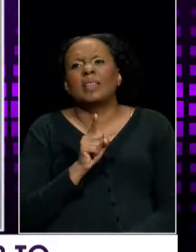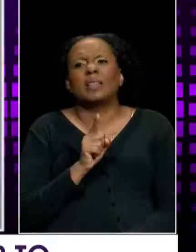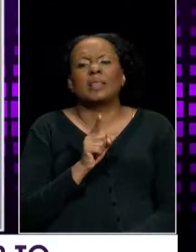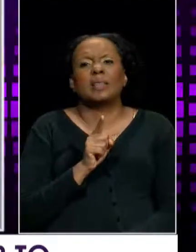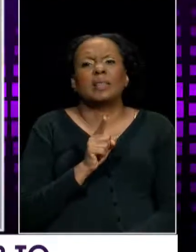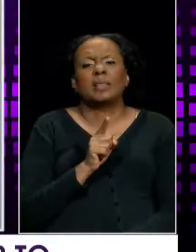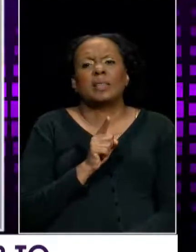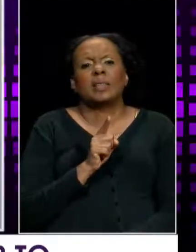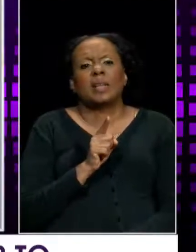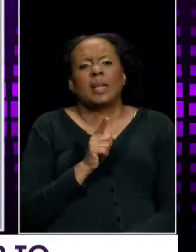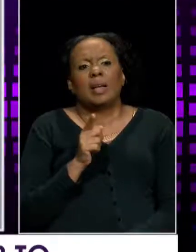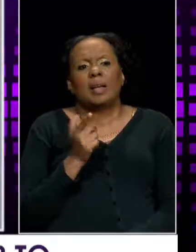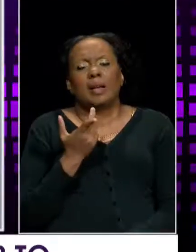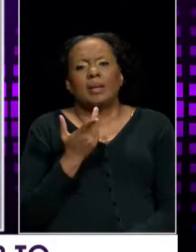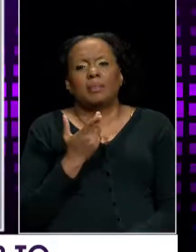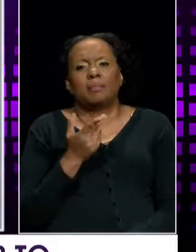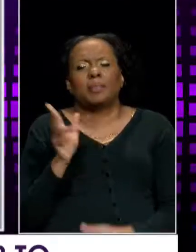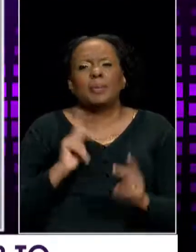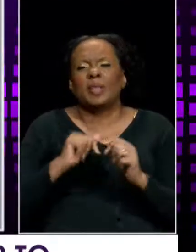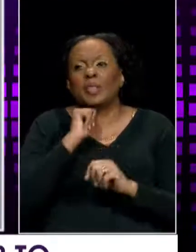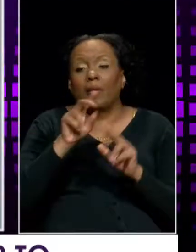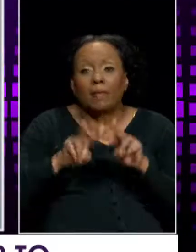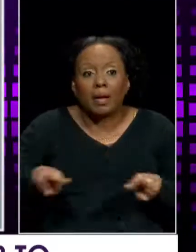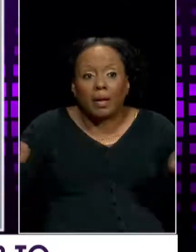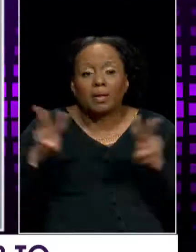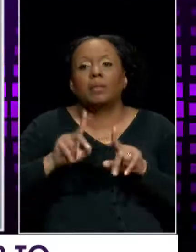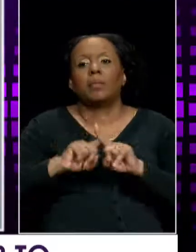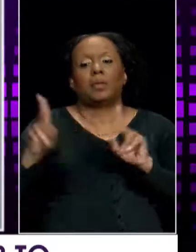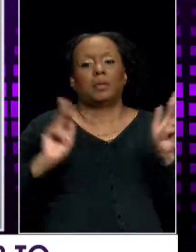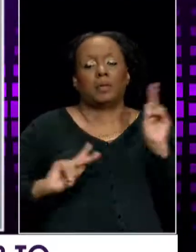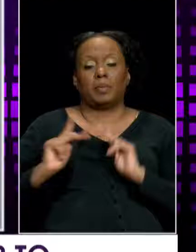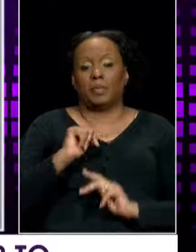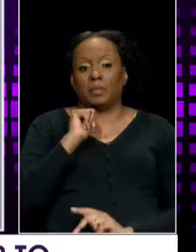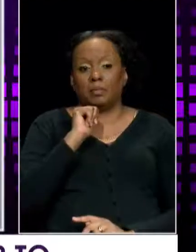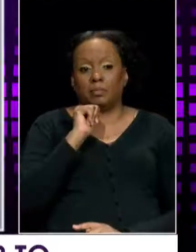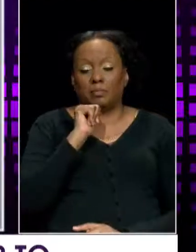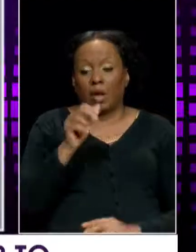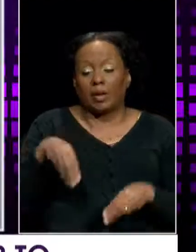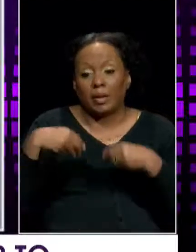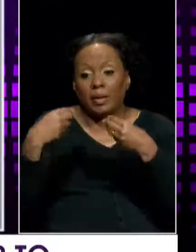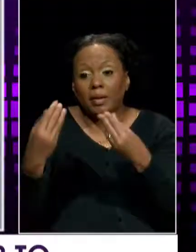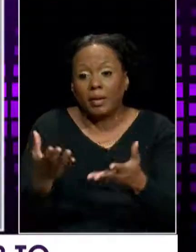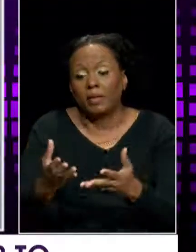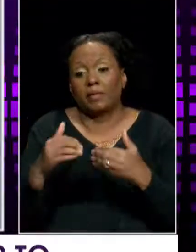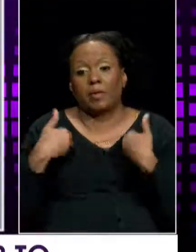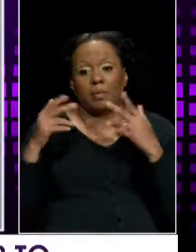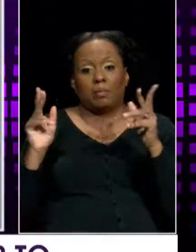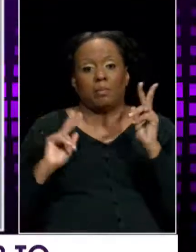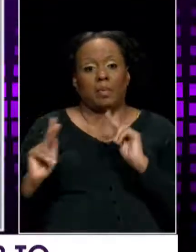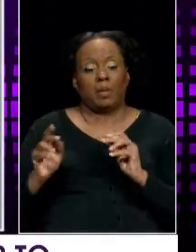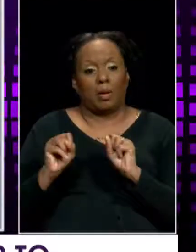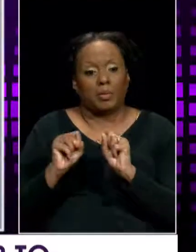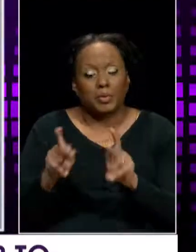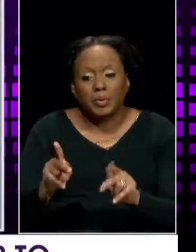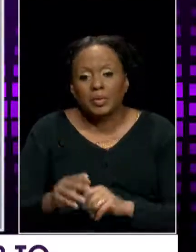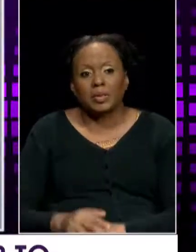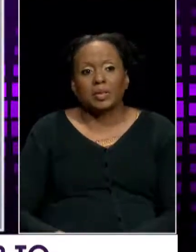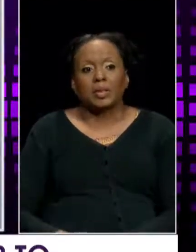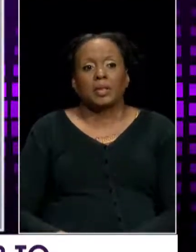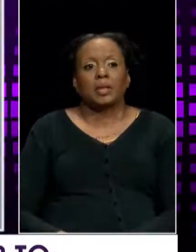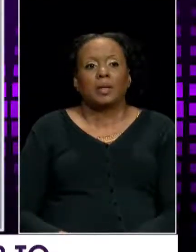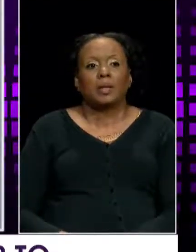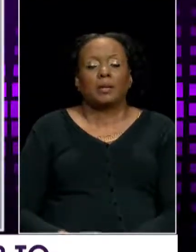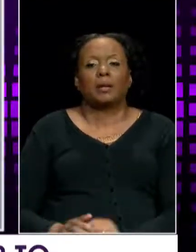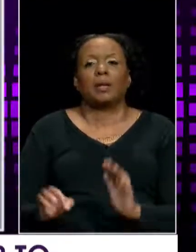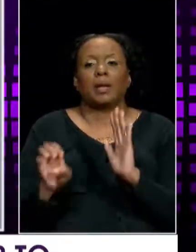but because then you don't have that experience, they're using it then to their advantage. So I remember I had